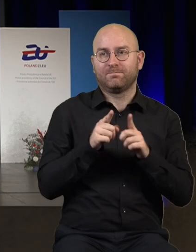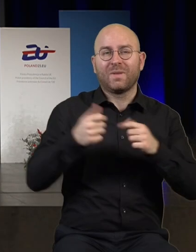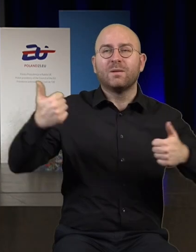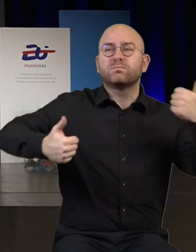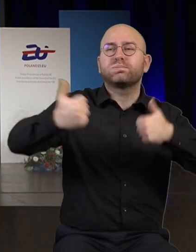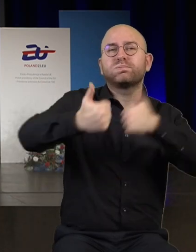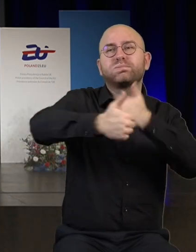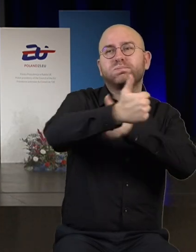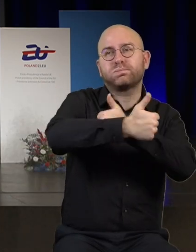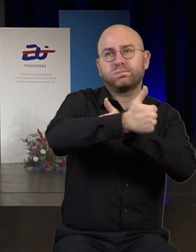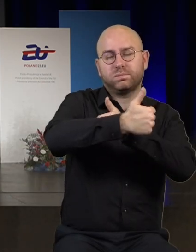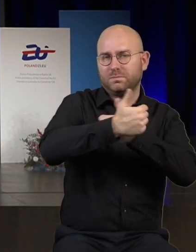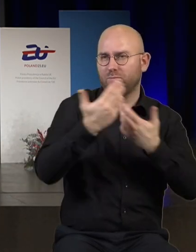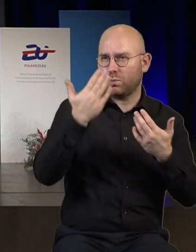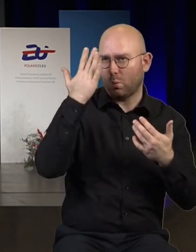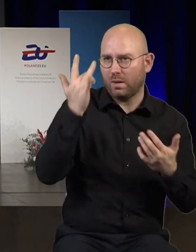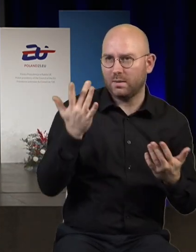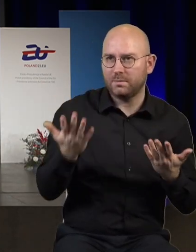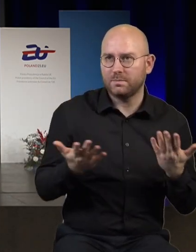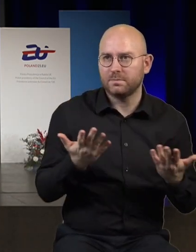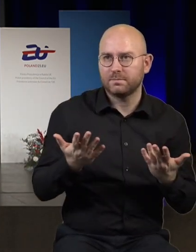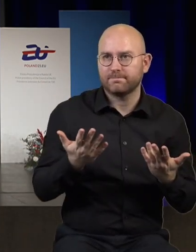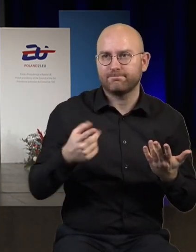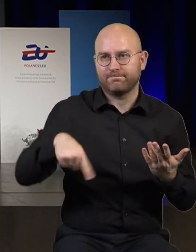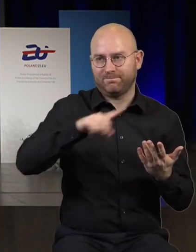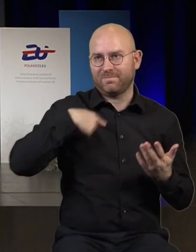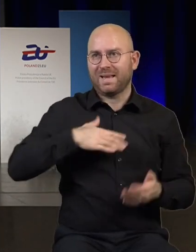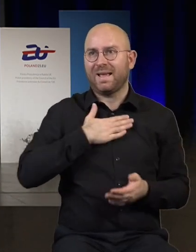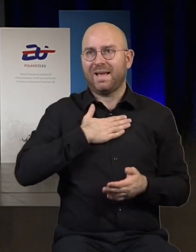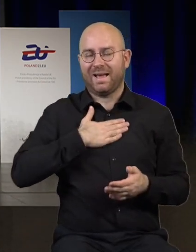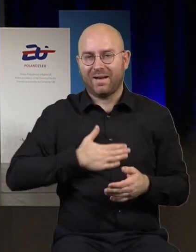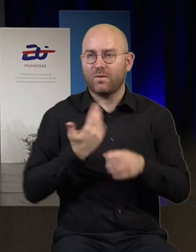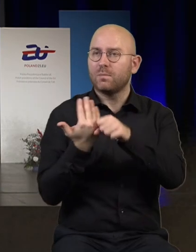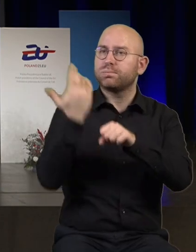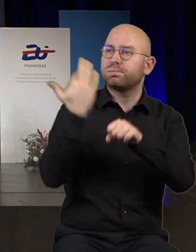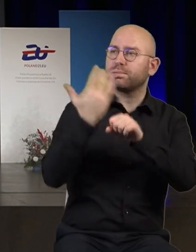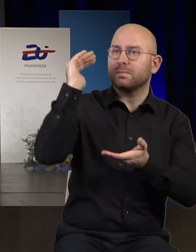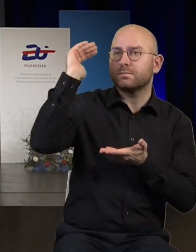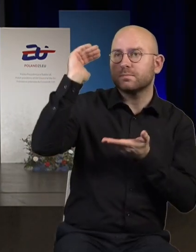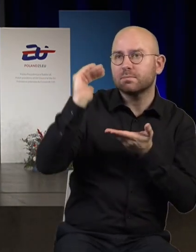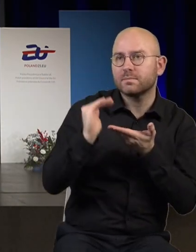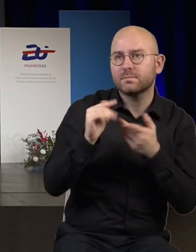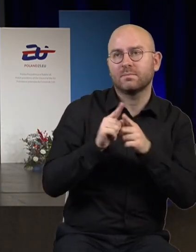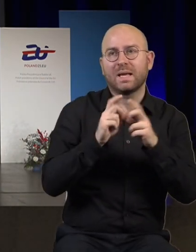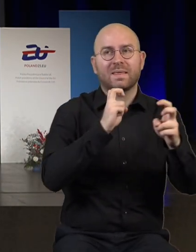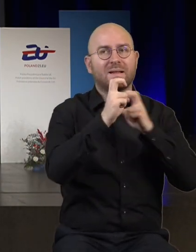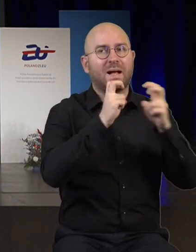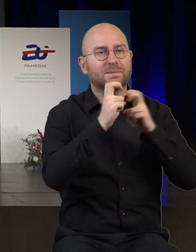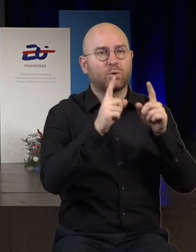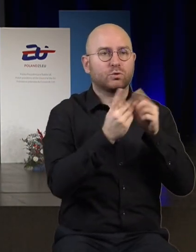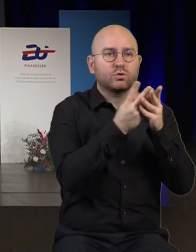emission measures, solving transport solution. So how to tackle all